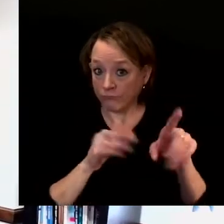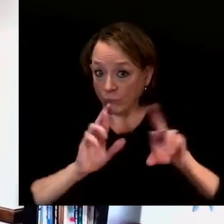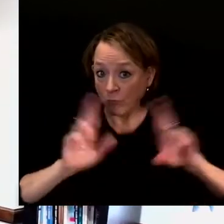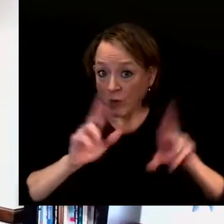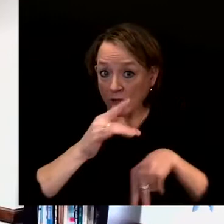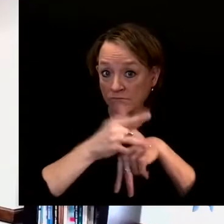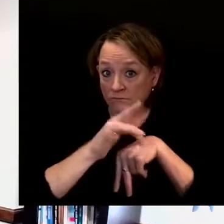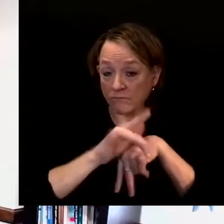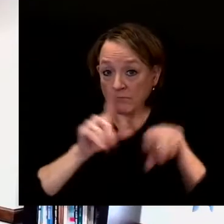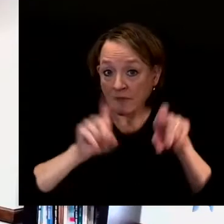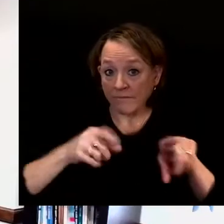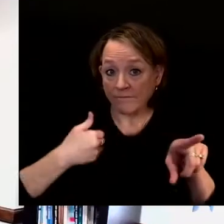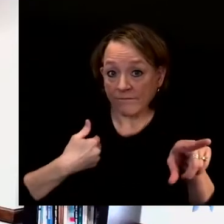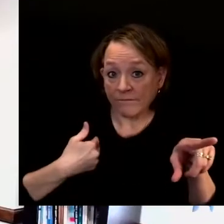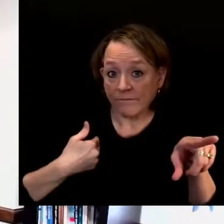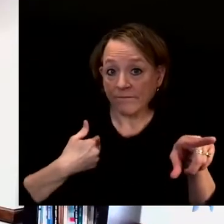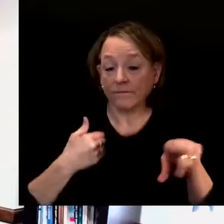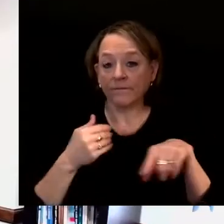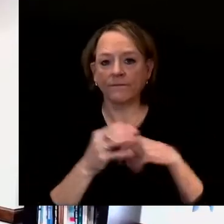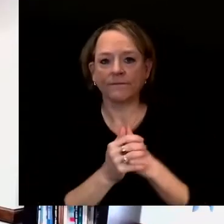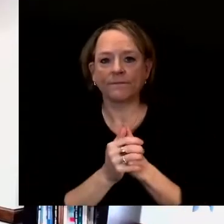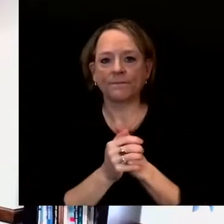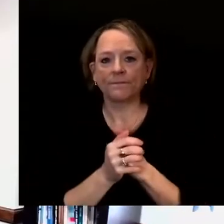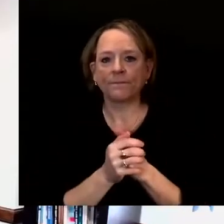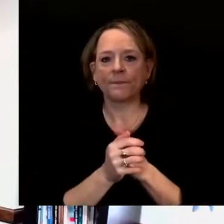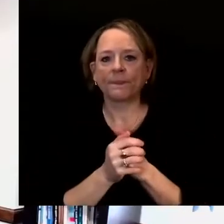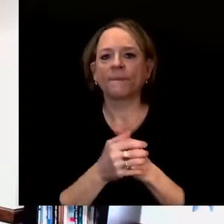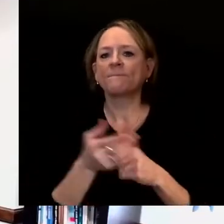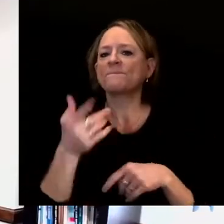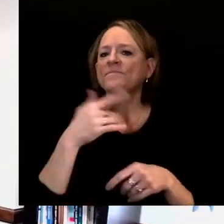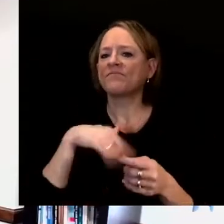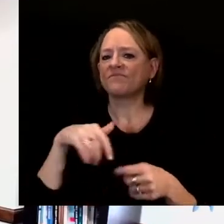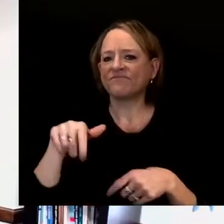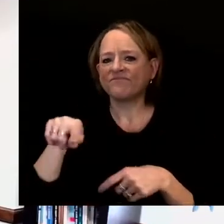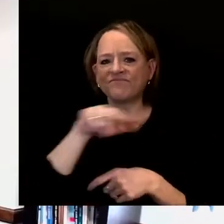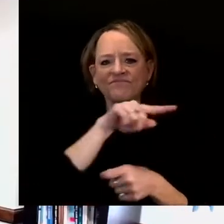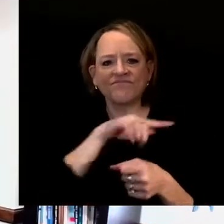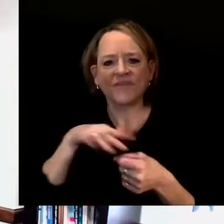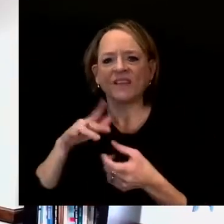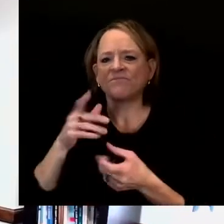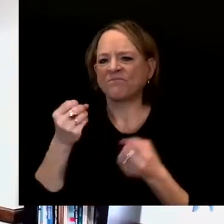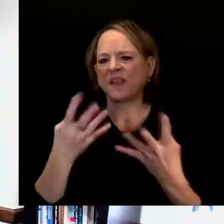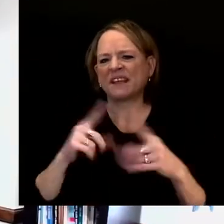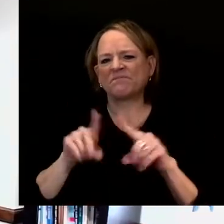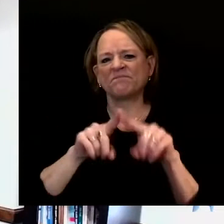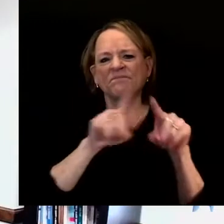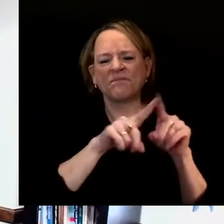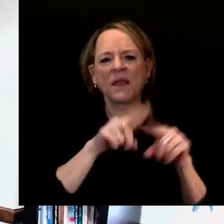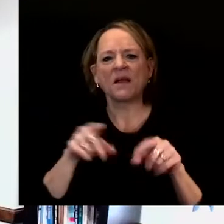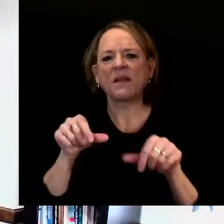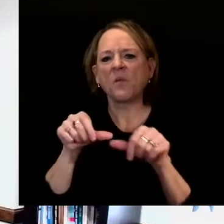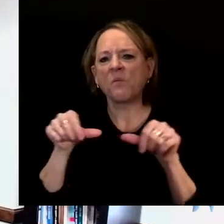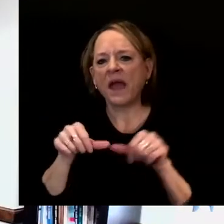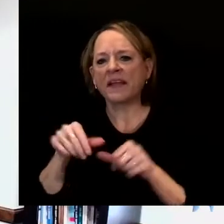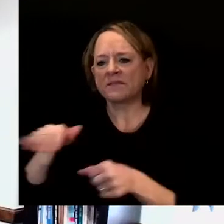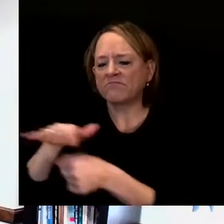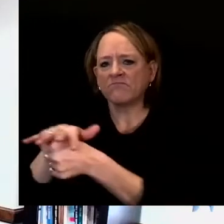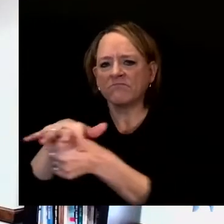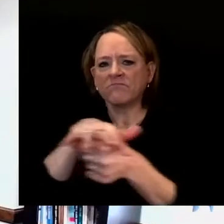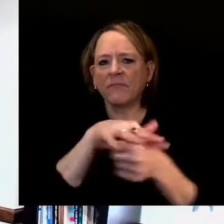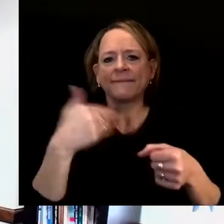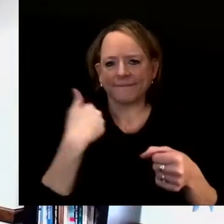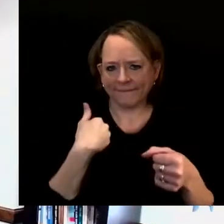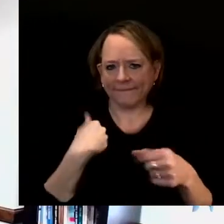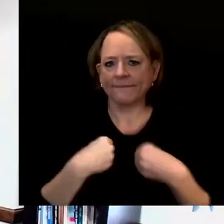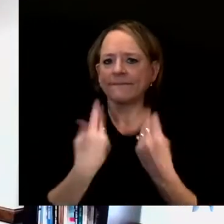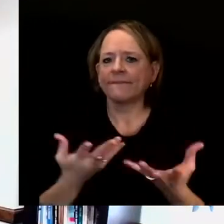of community testing sites throughout the state. These sites are experiencing increased demand, so we encourage you to plan ahead as much as